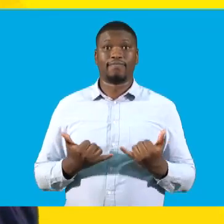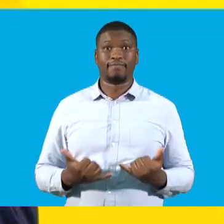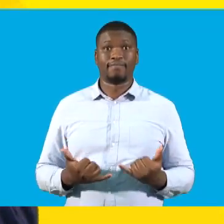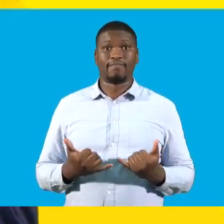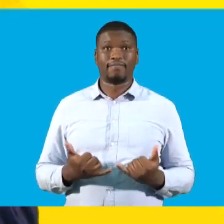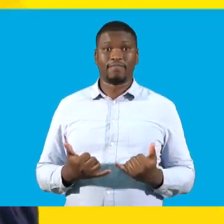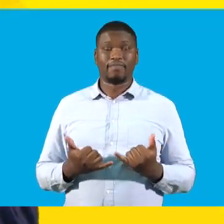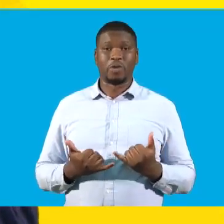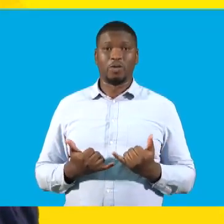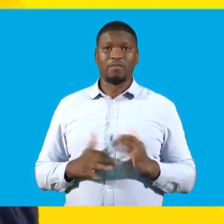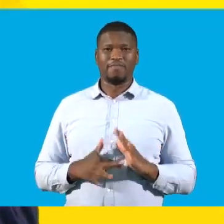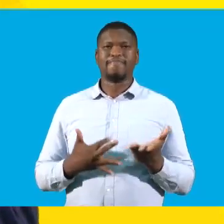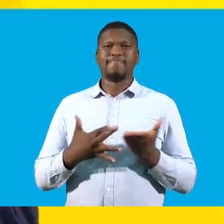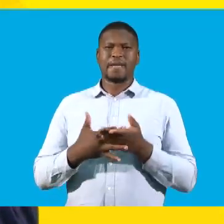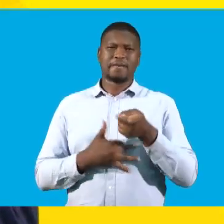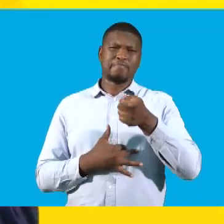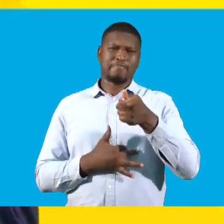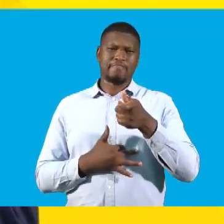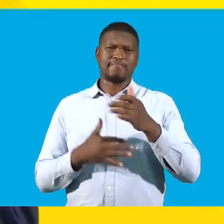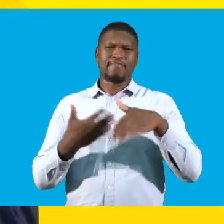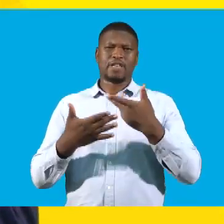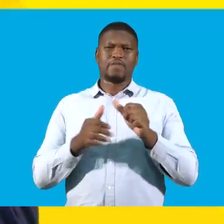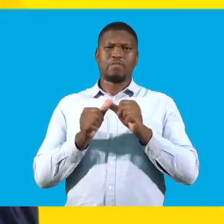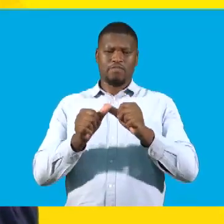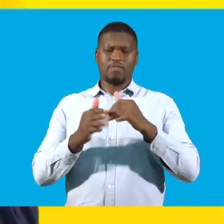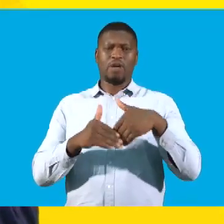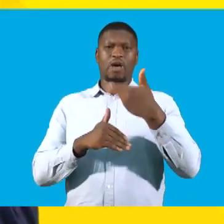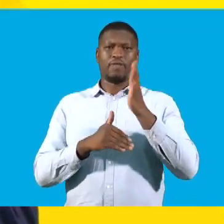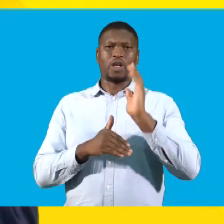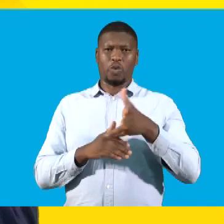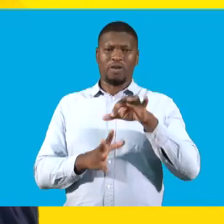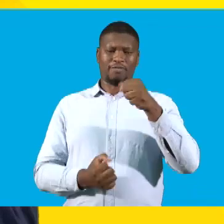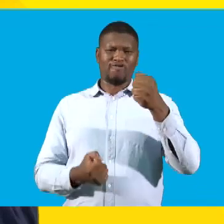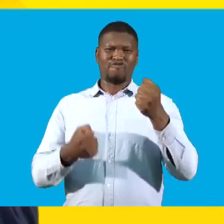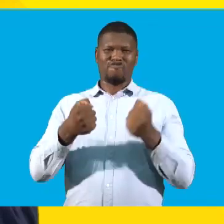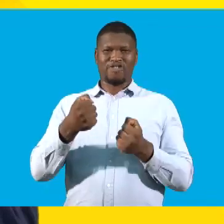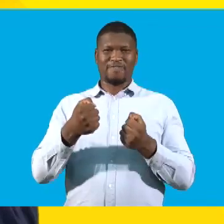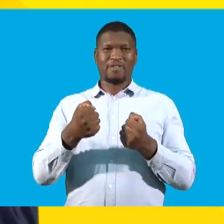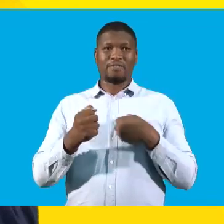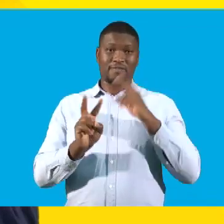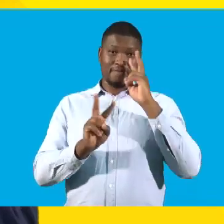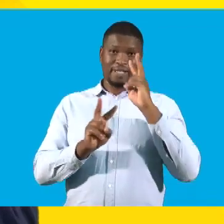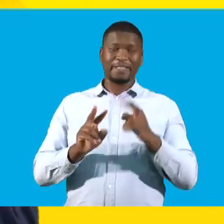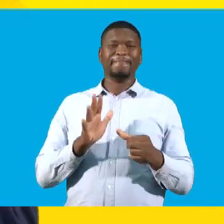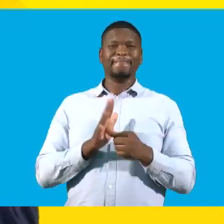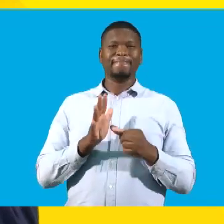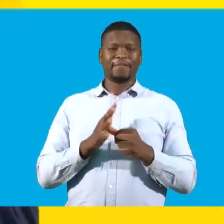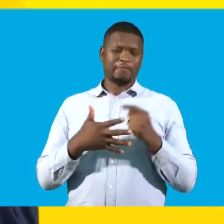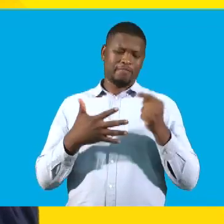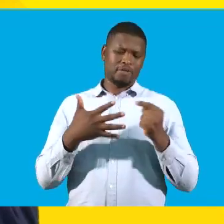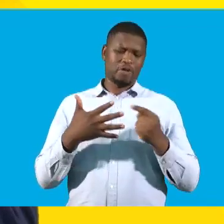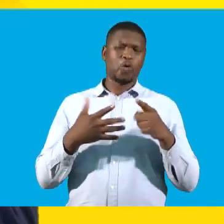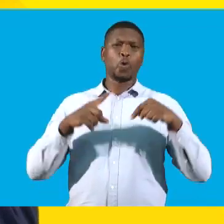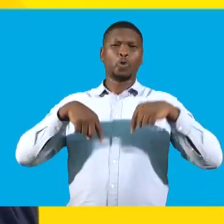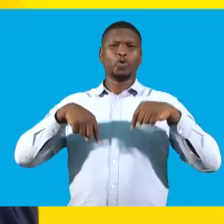Now, let's quickly go for a short commercial break, whereafter we will wrap things up and look at the key